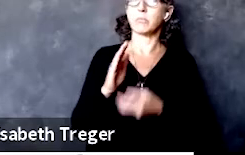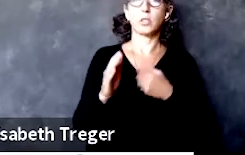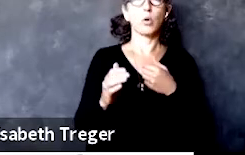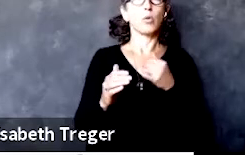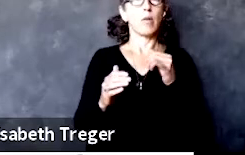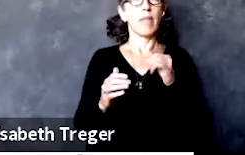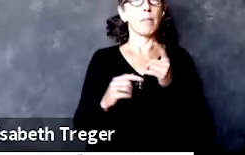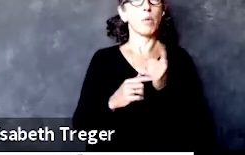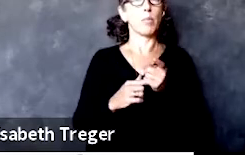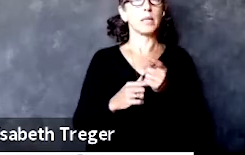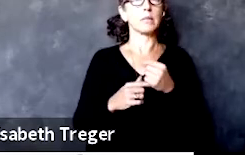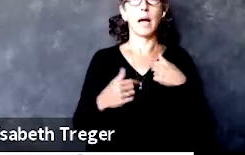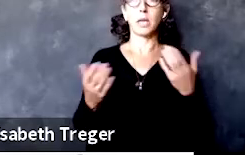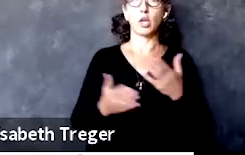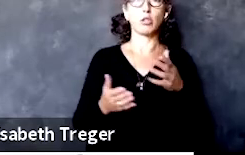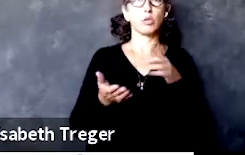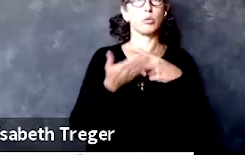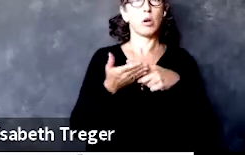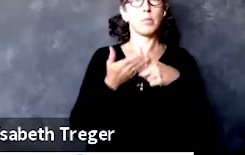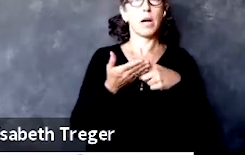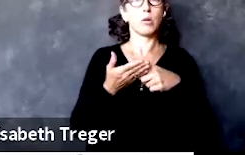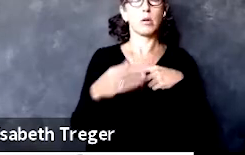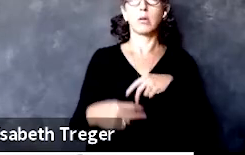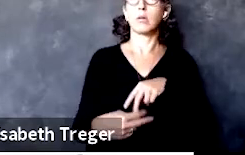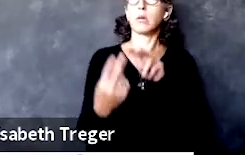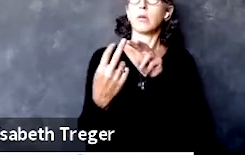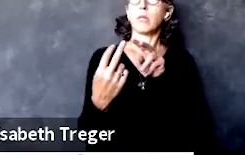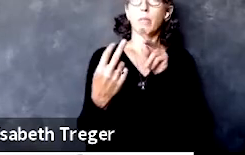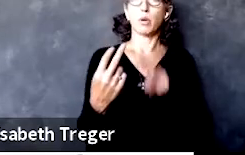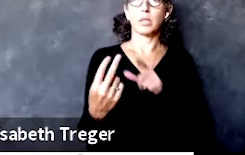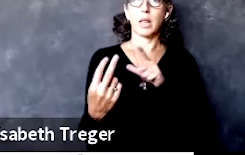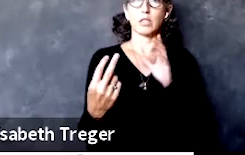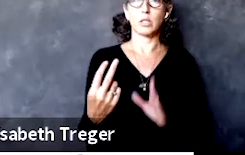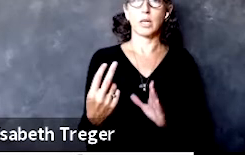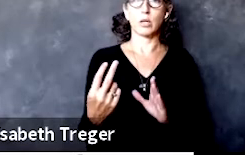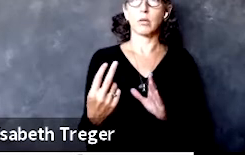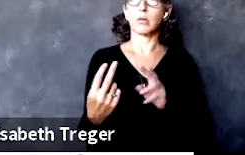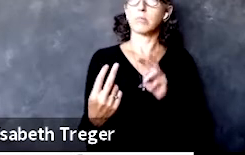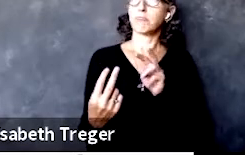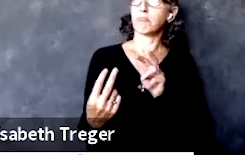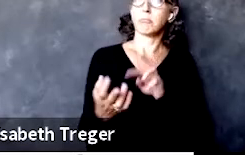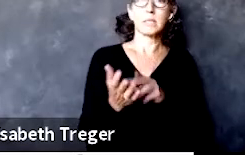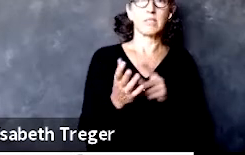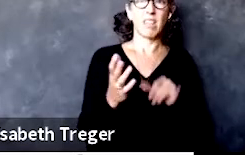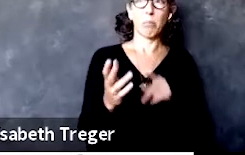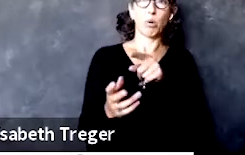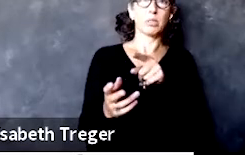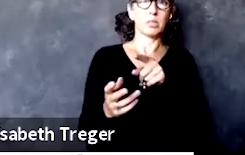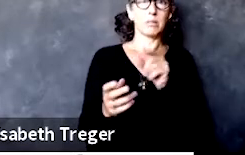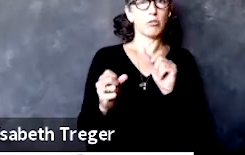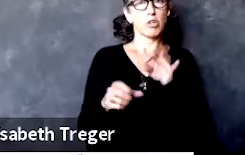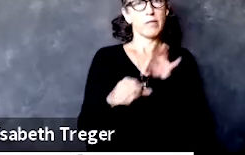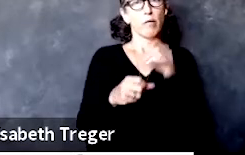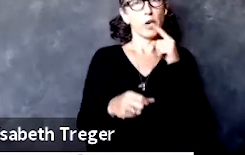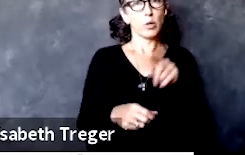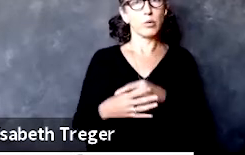know, okay, this is what this person's here for. This person's a constituent. That means they could possibly vote or not vote for me. So